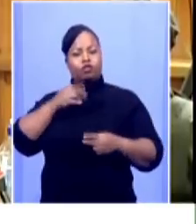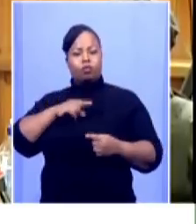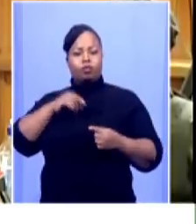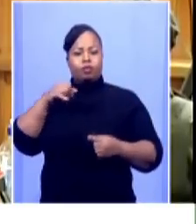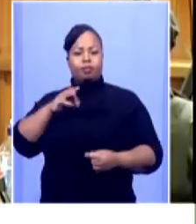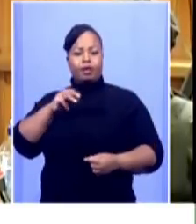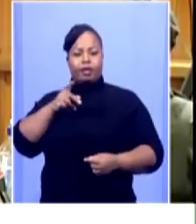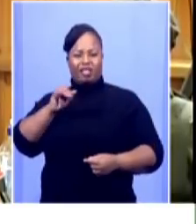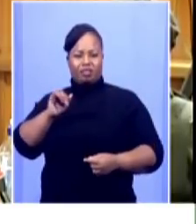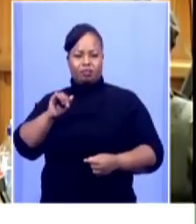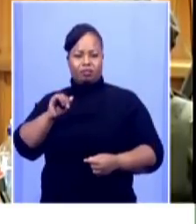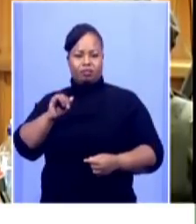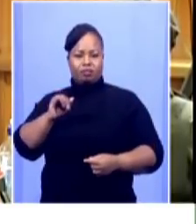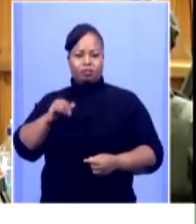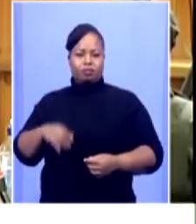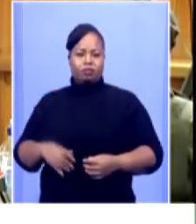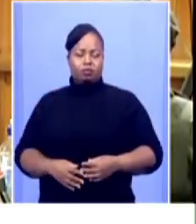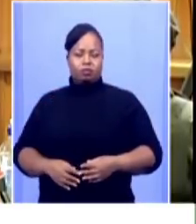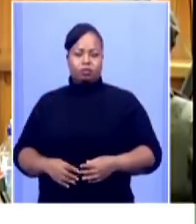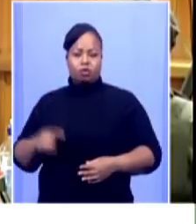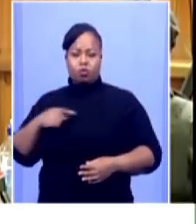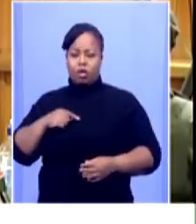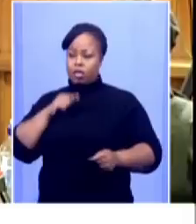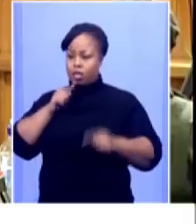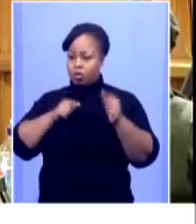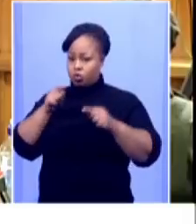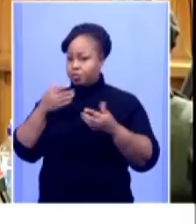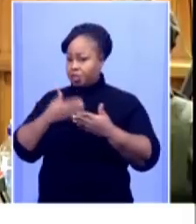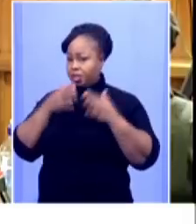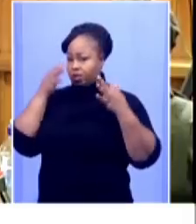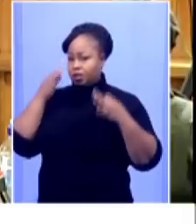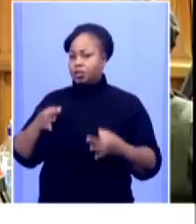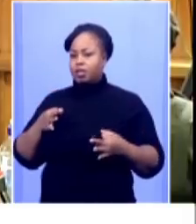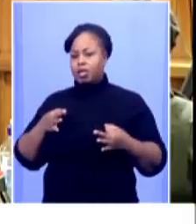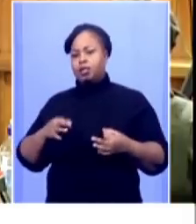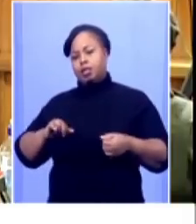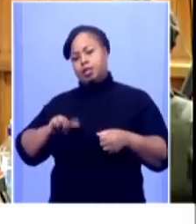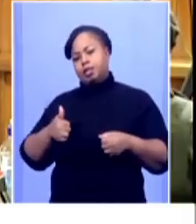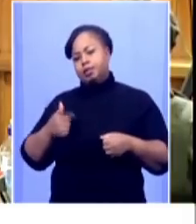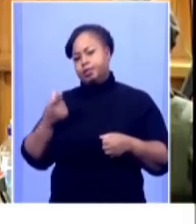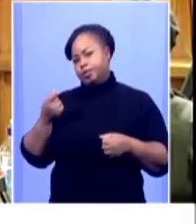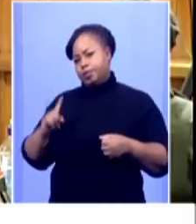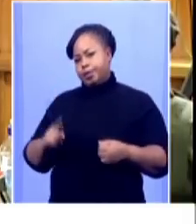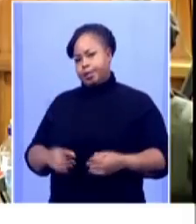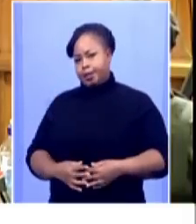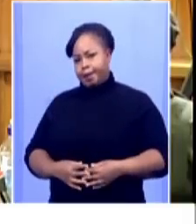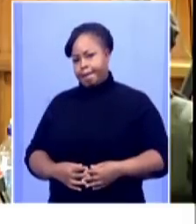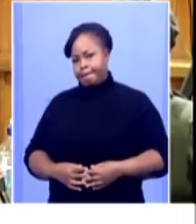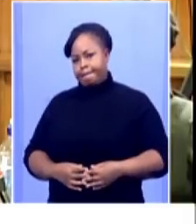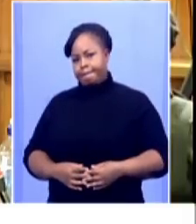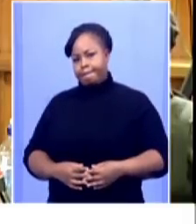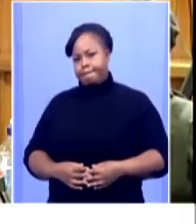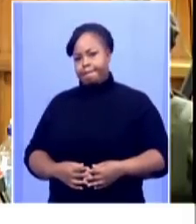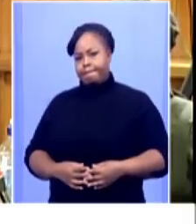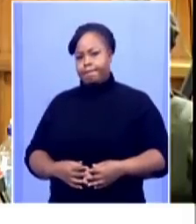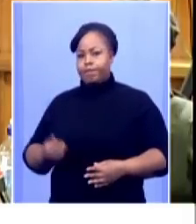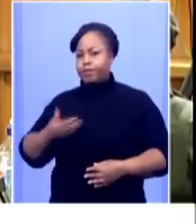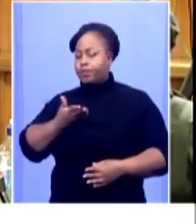so that the accused can decide what they want to do thereafter. And all this should